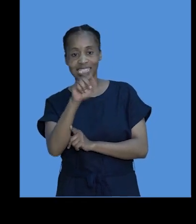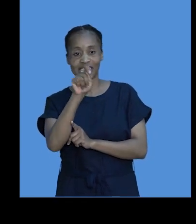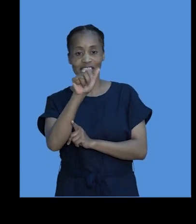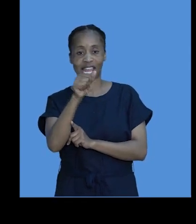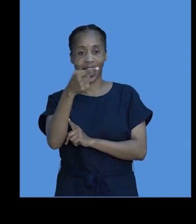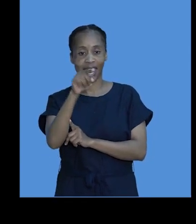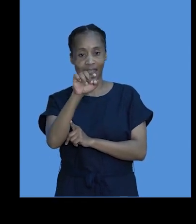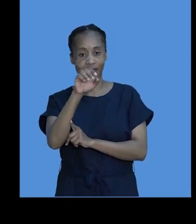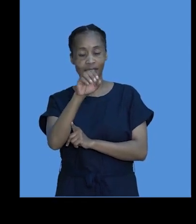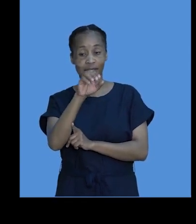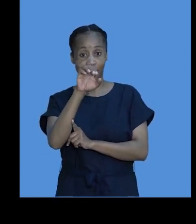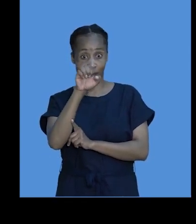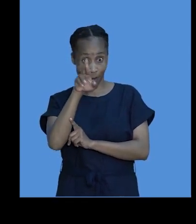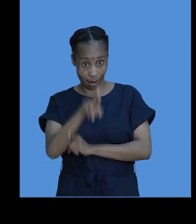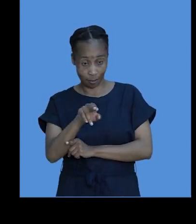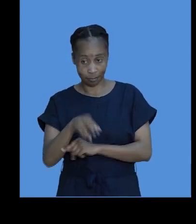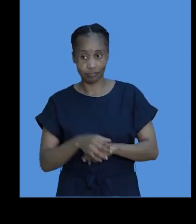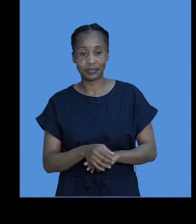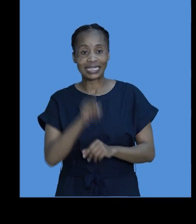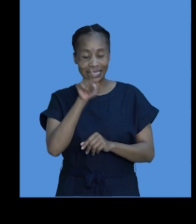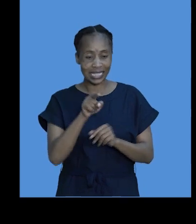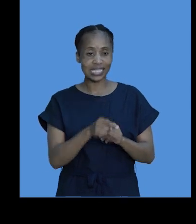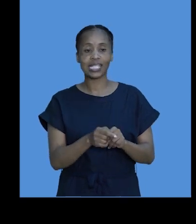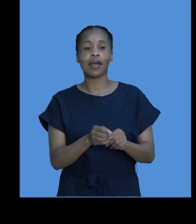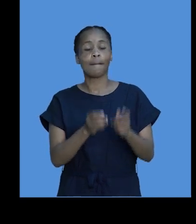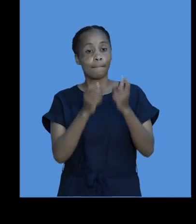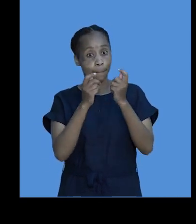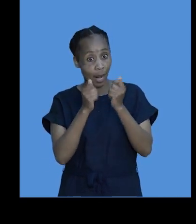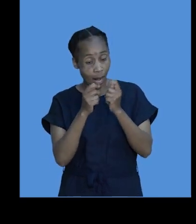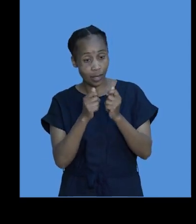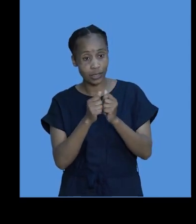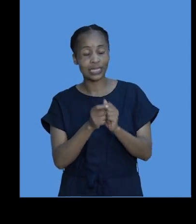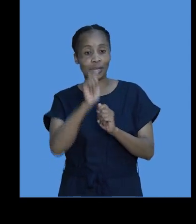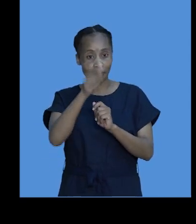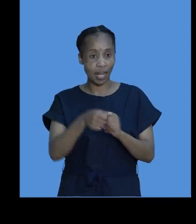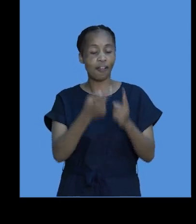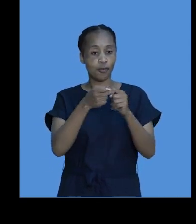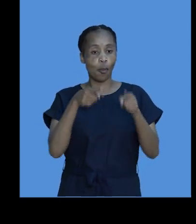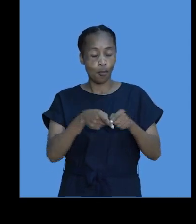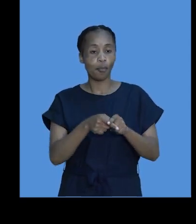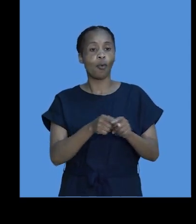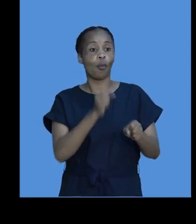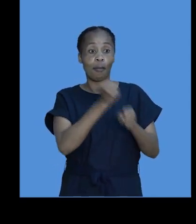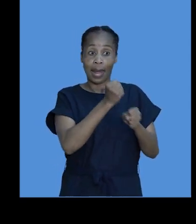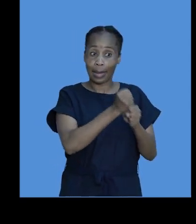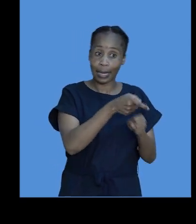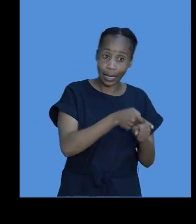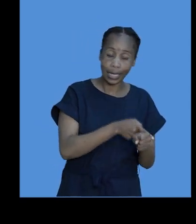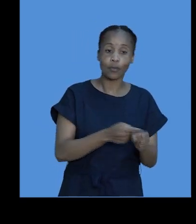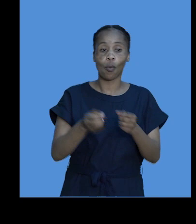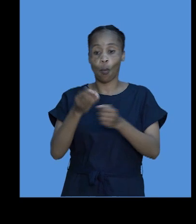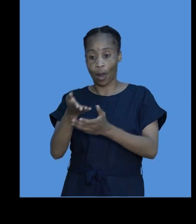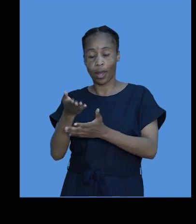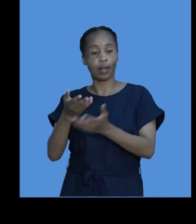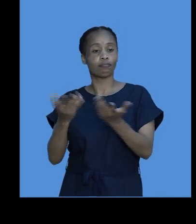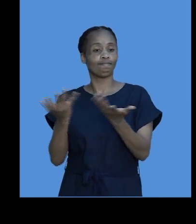taker. So it takes whatever prevailing market price from the industry and it takes it as their own. So